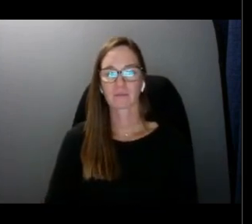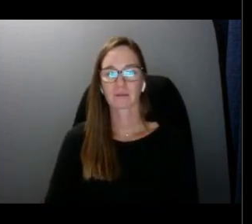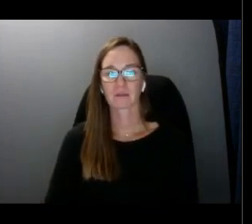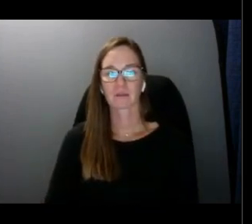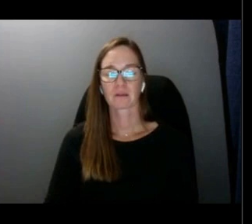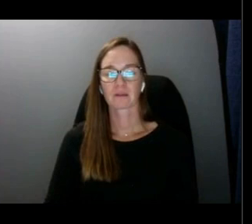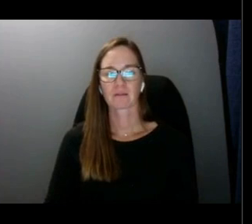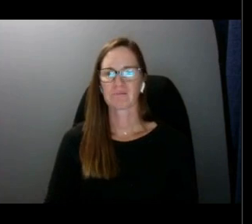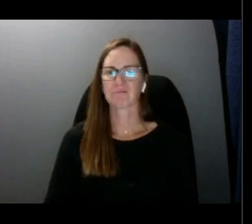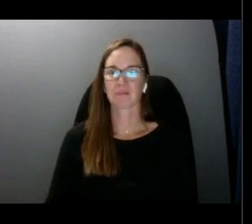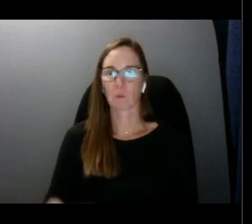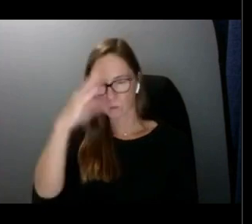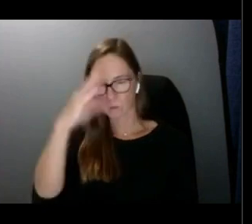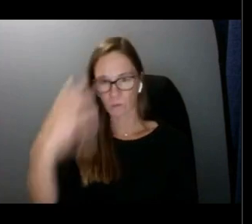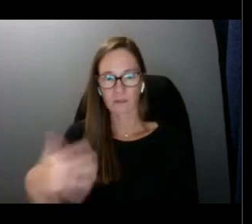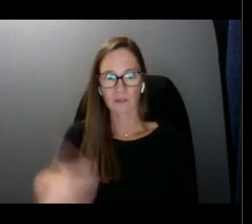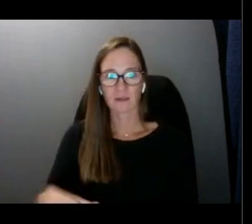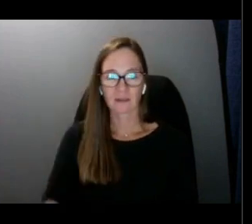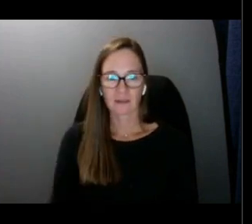Woof.